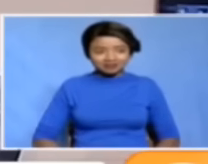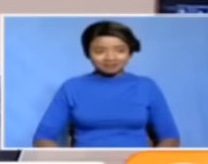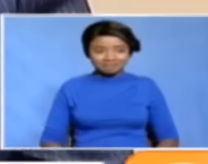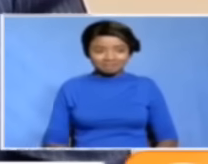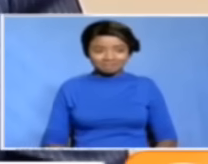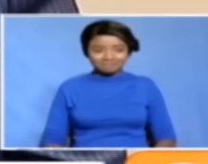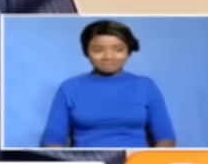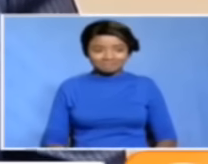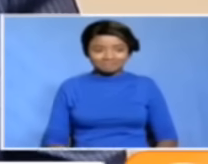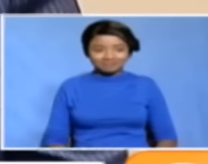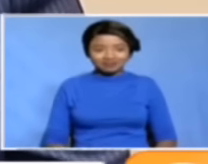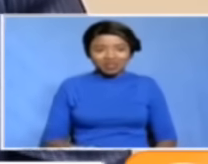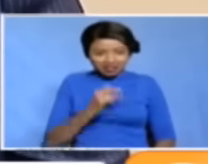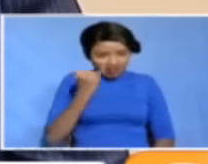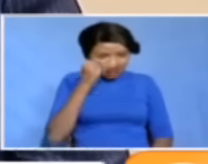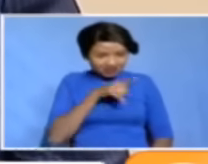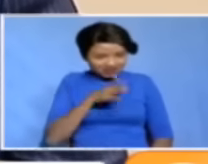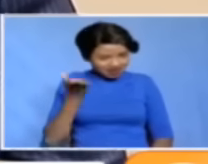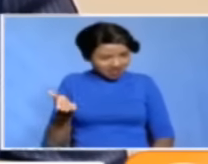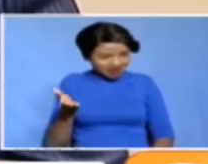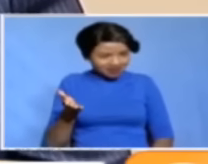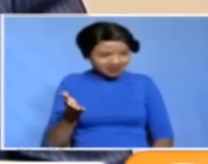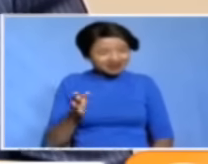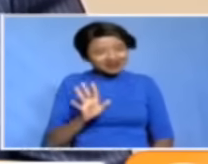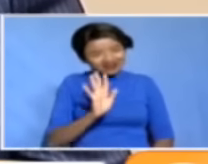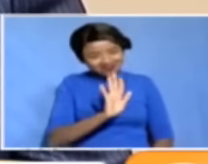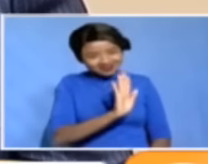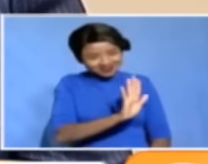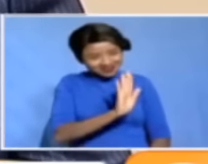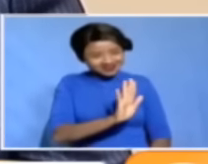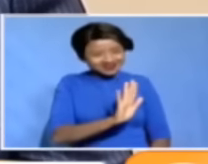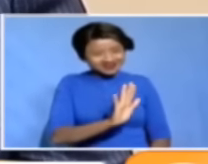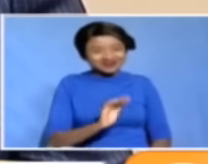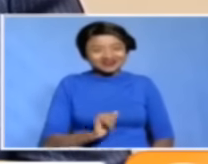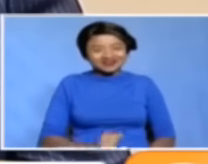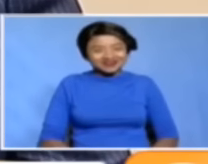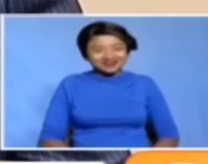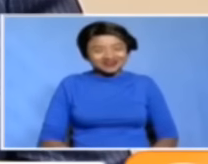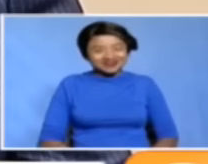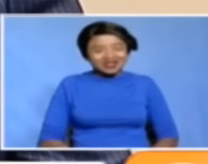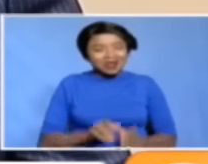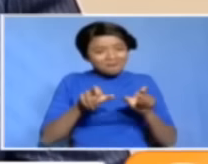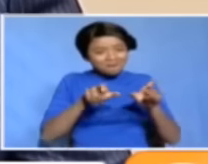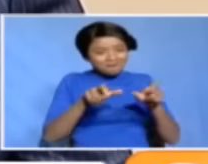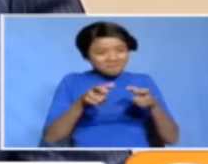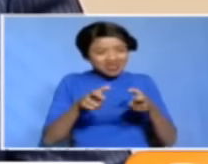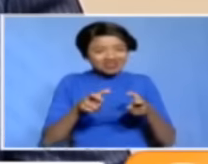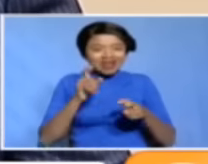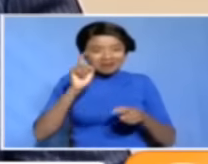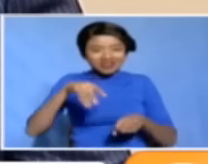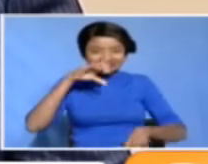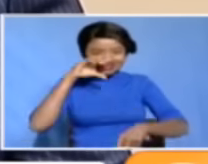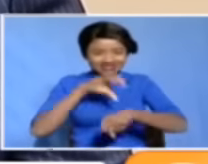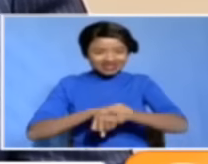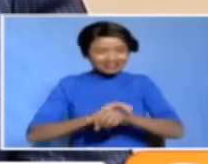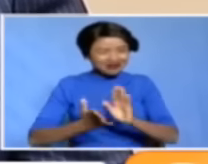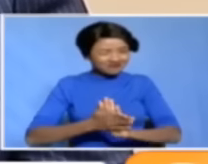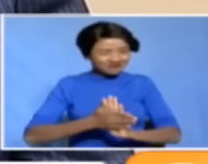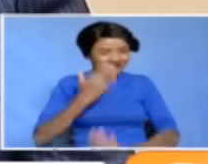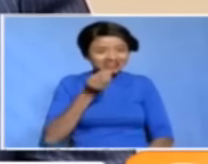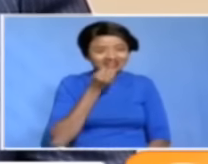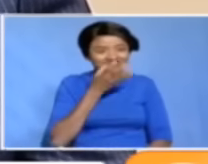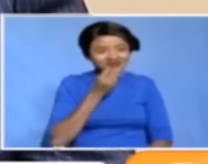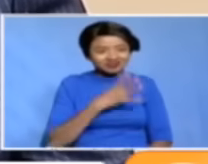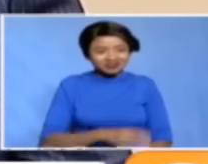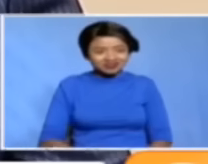what I'm telling you. Was it there? That's why I'm telling you, the media needs to get facts and figures. So this was not floated